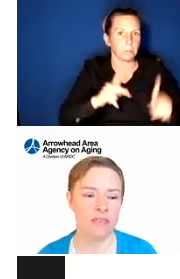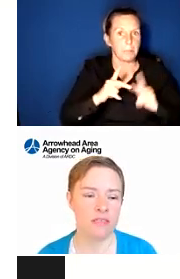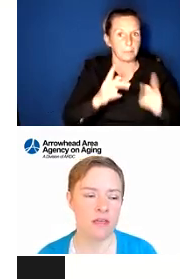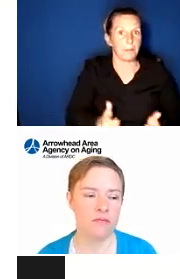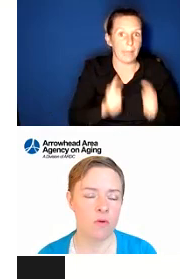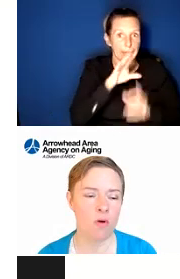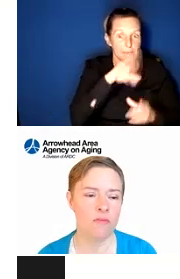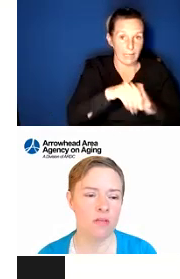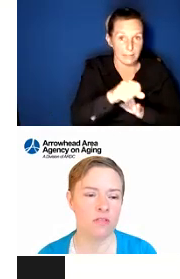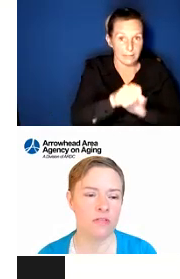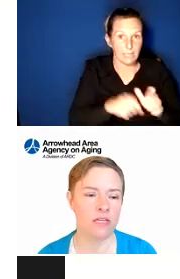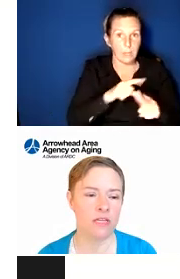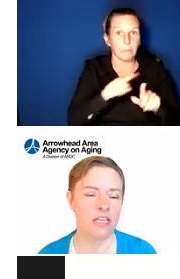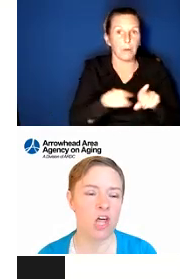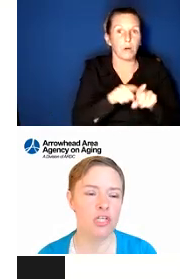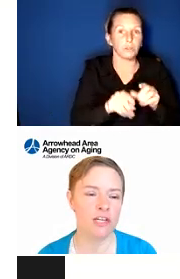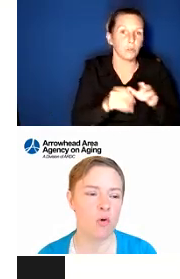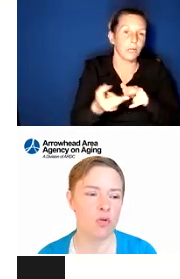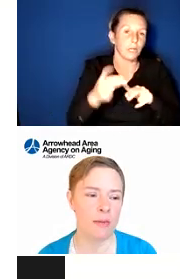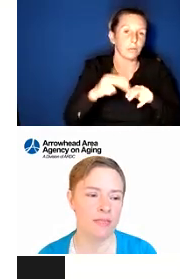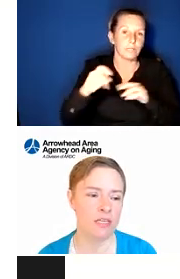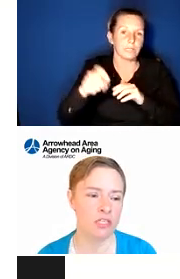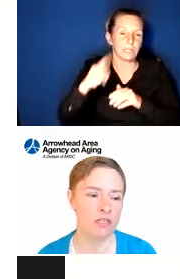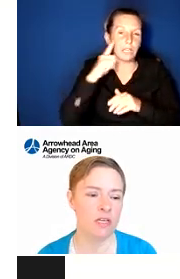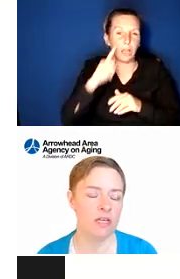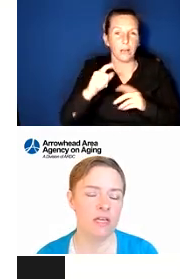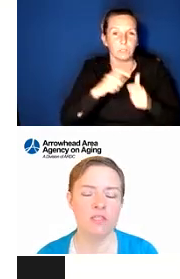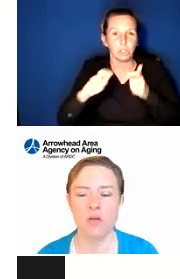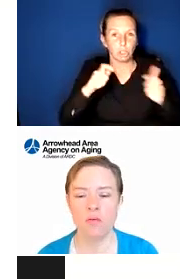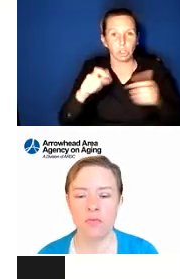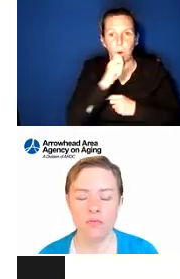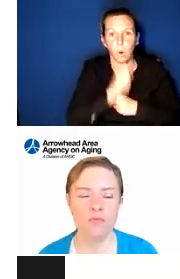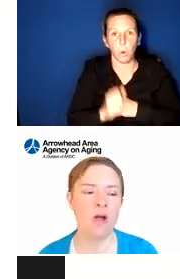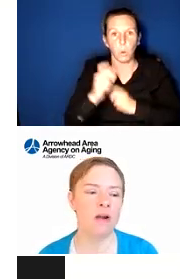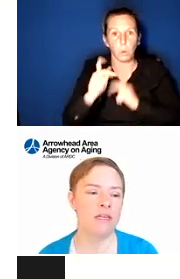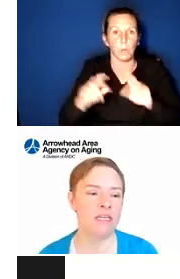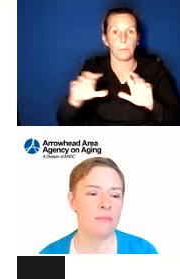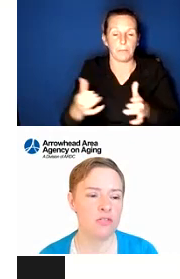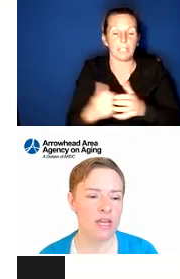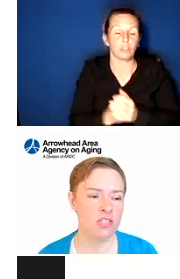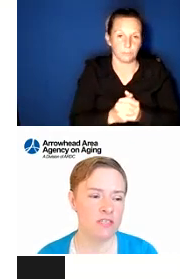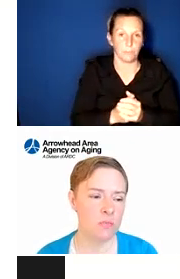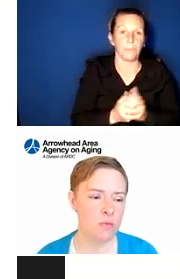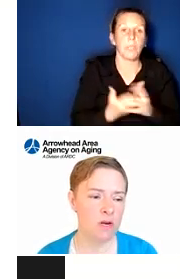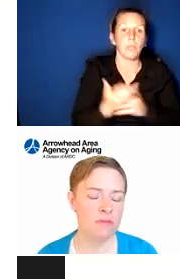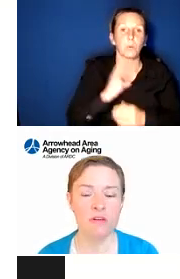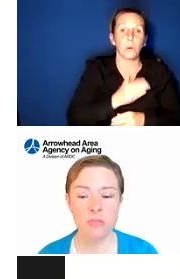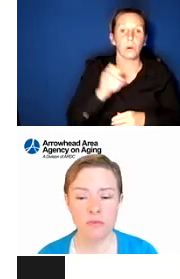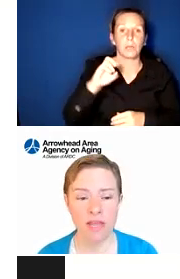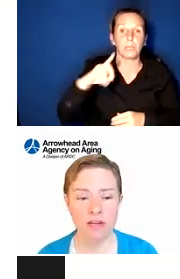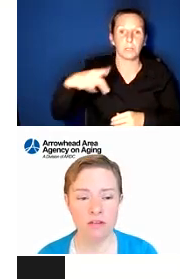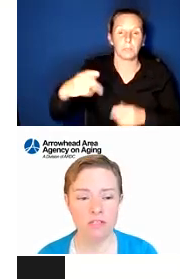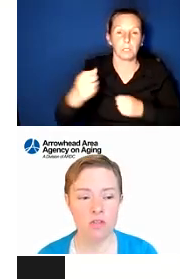growing needs of an enlarging older population. And so through our EDP strategies, we work with